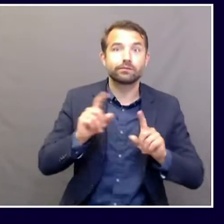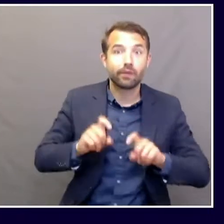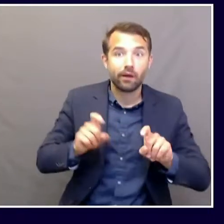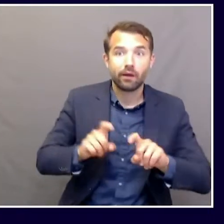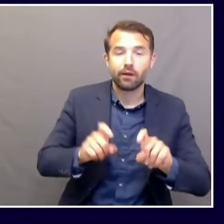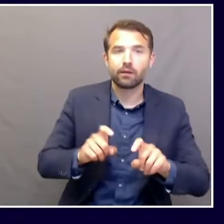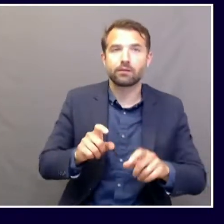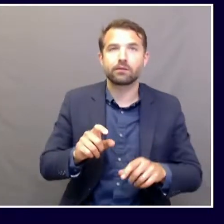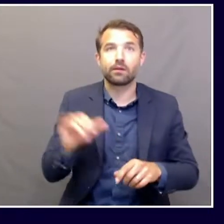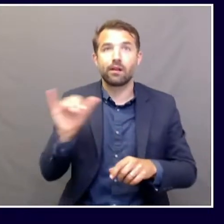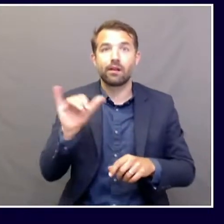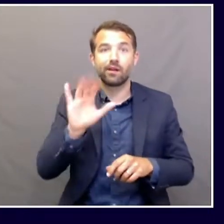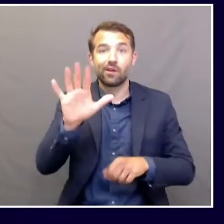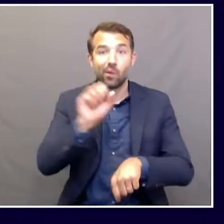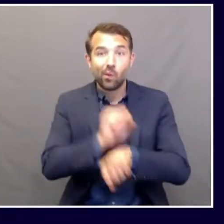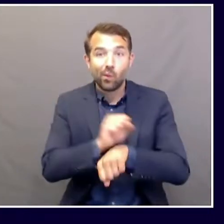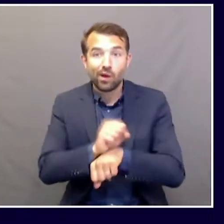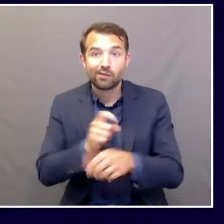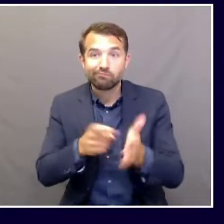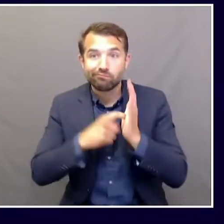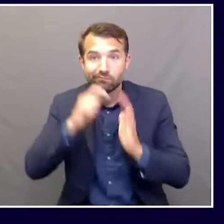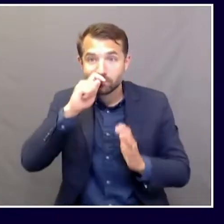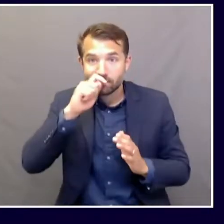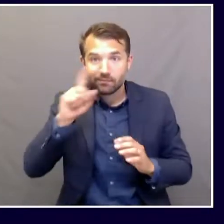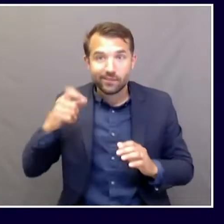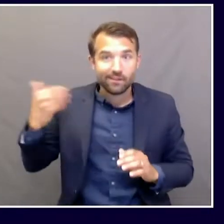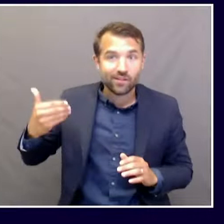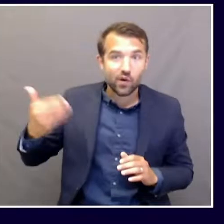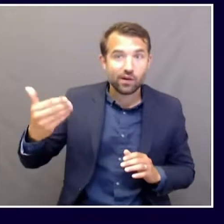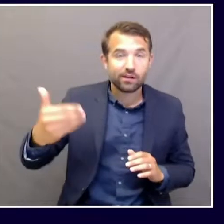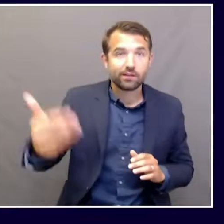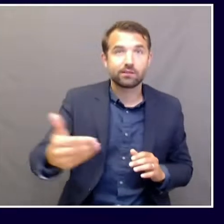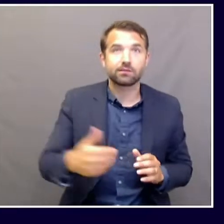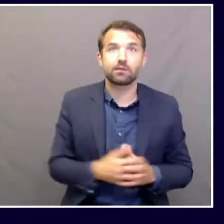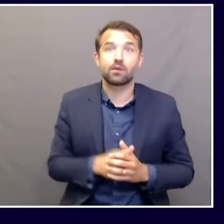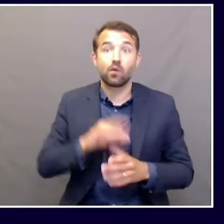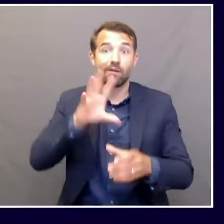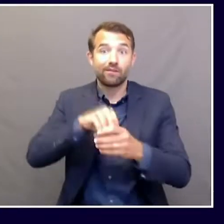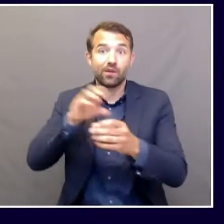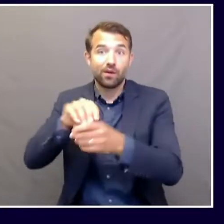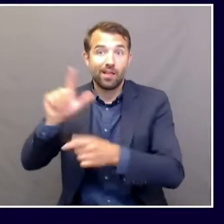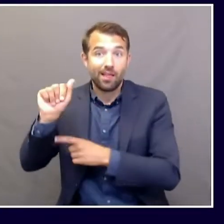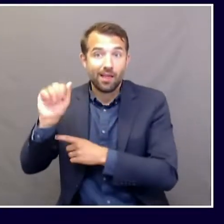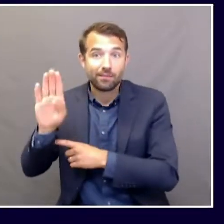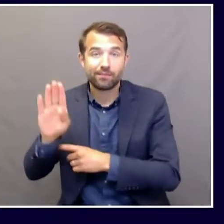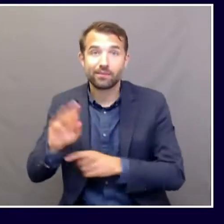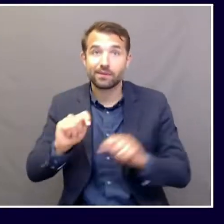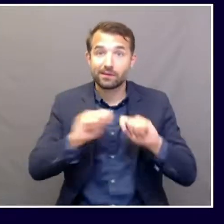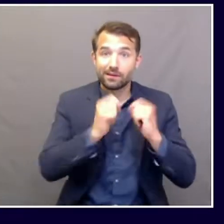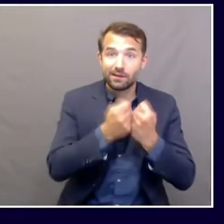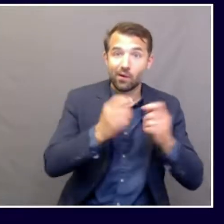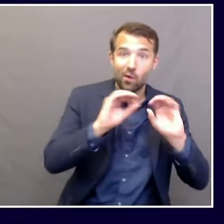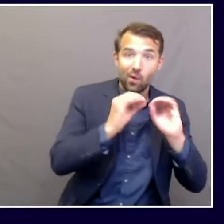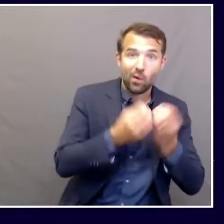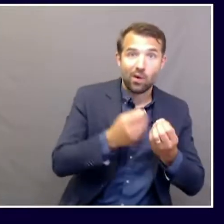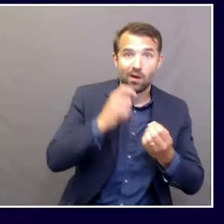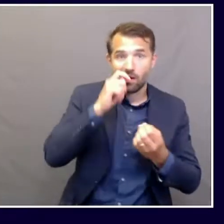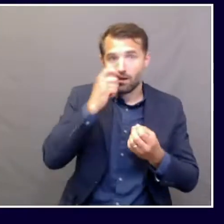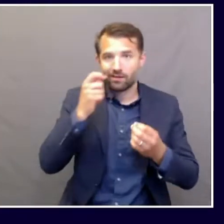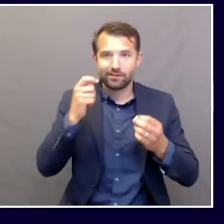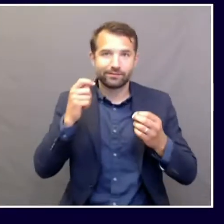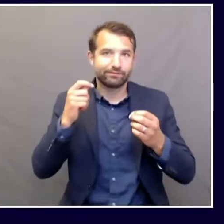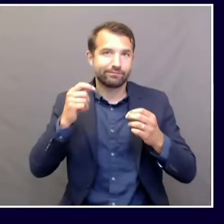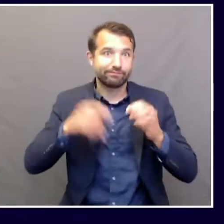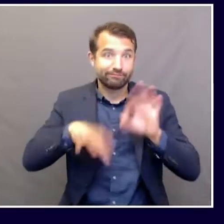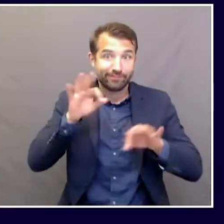club they happen to be a part of, something of that nature. And if they turn positive, we follow that same protocol. So we find out about